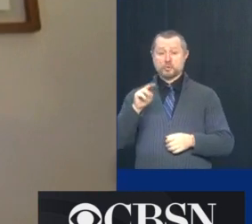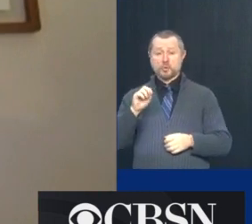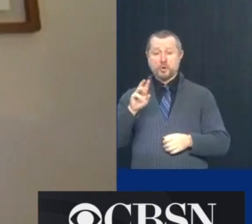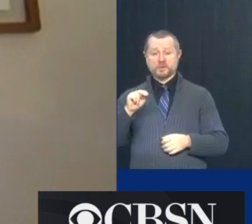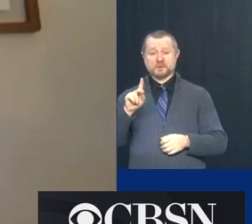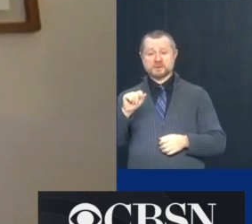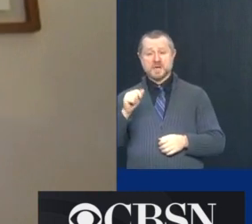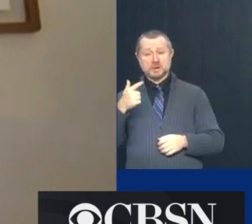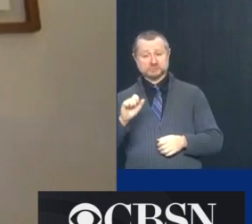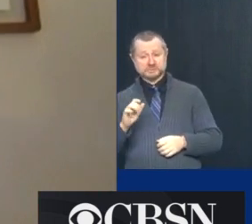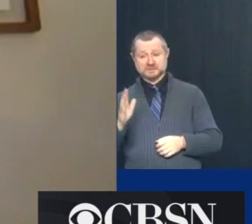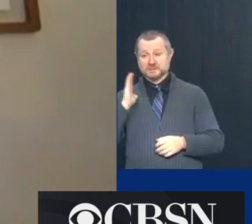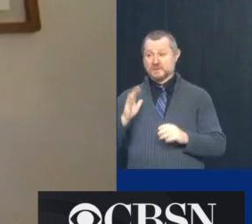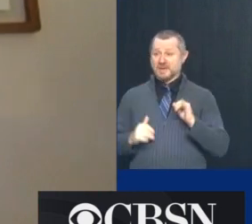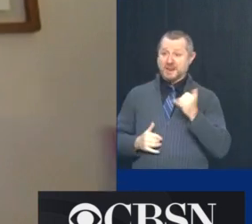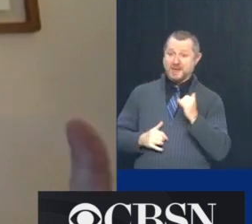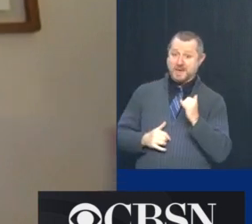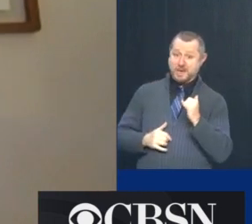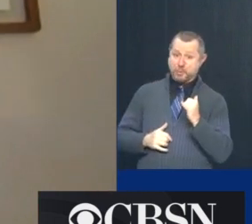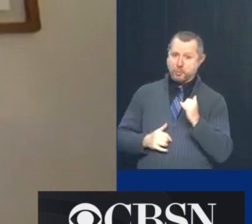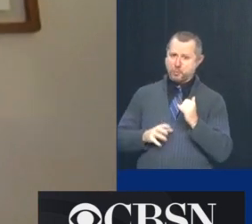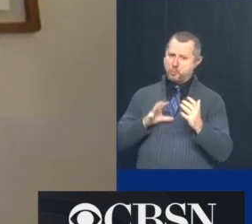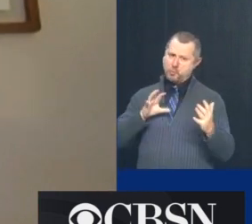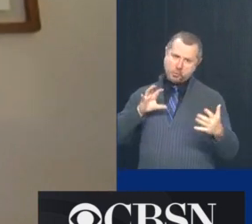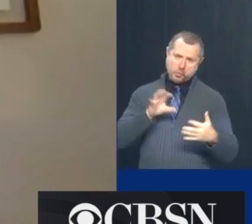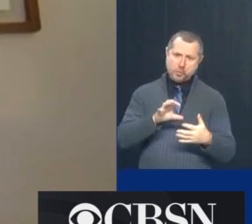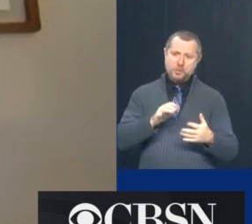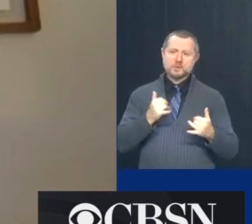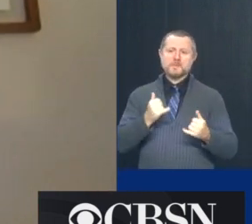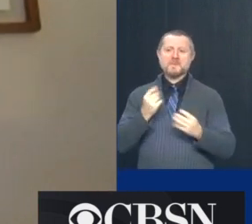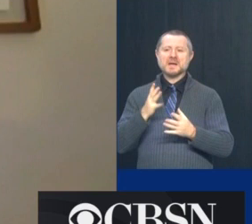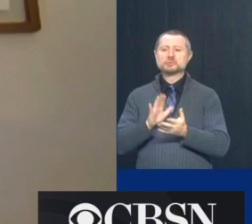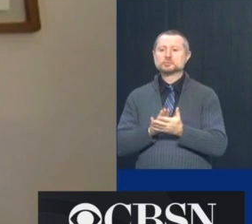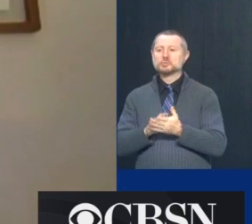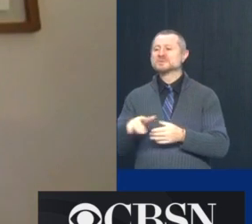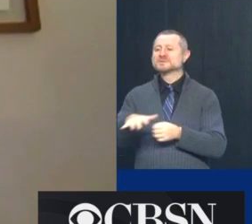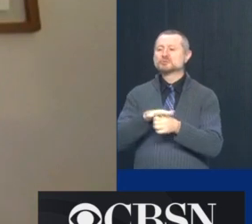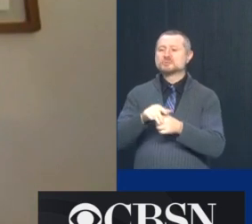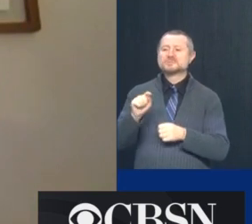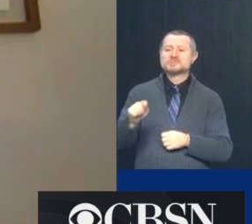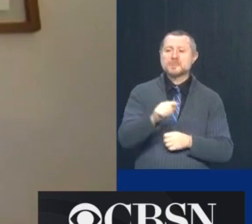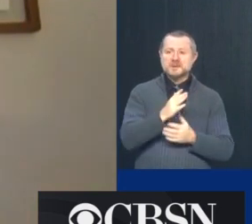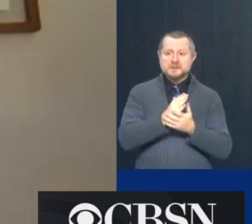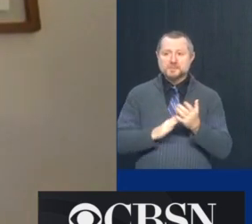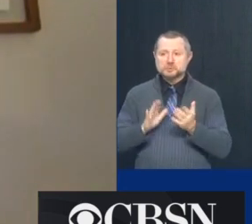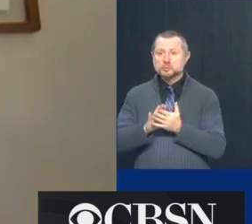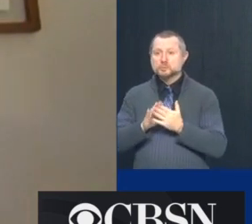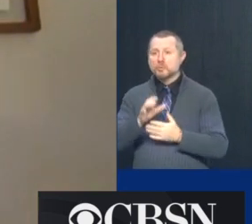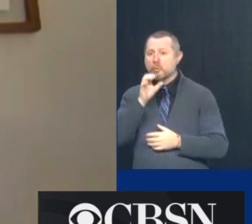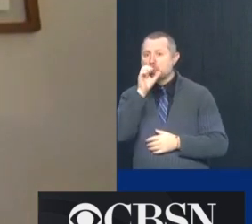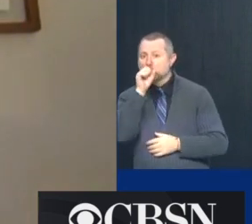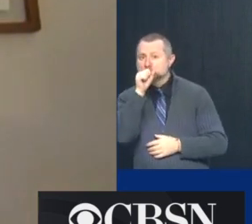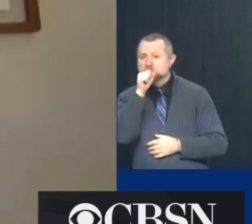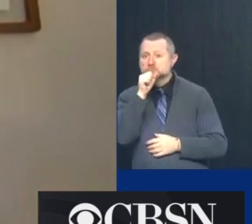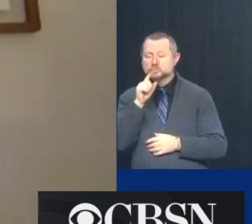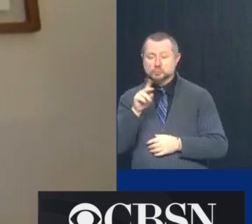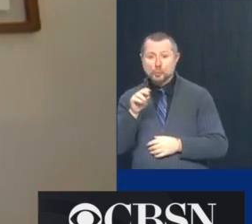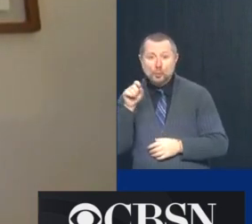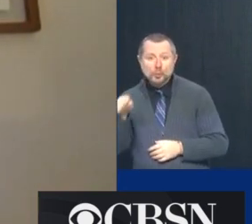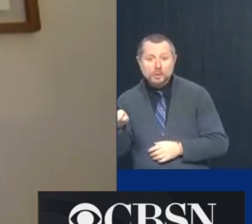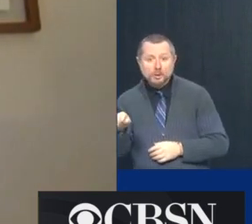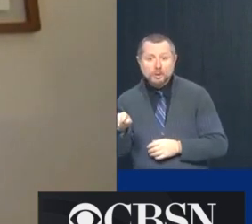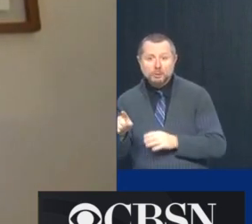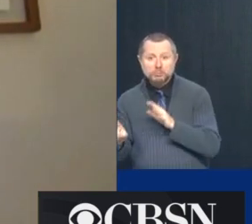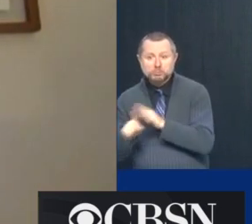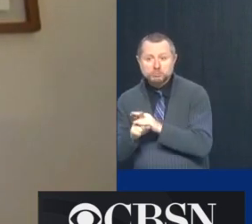yellow zone for many of our school districts, and some of our school districts went into an orange zone. And what we learned from the data, to your